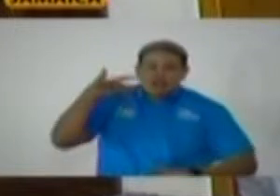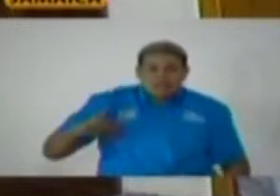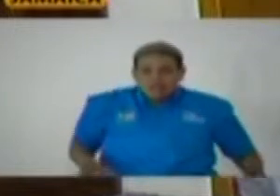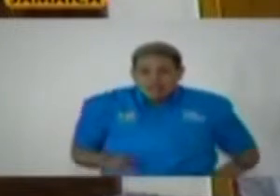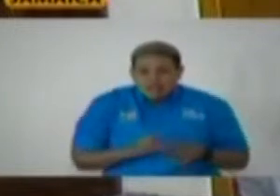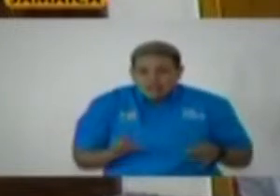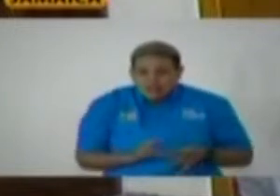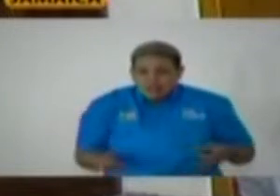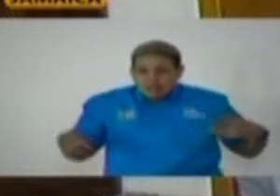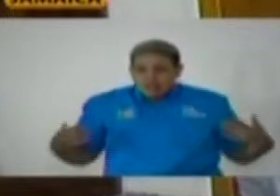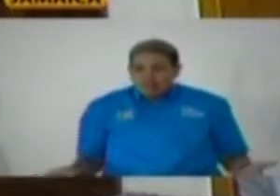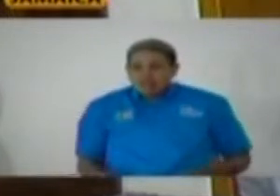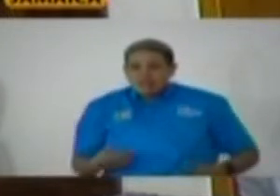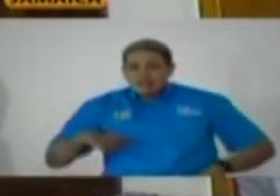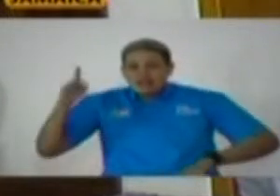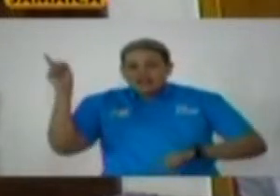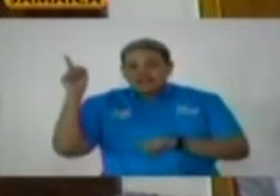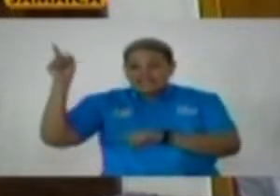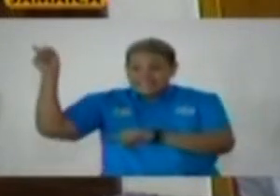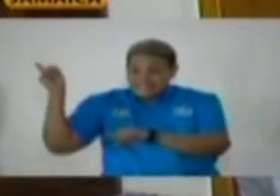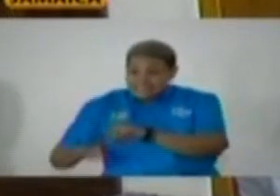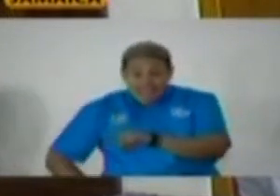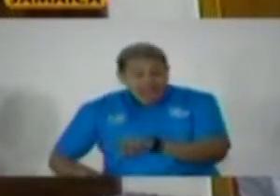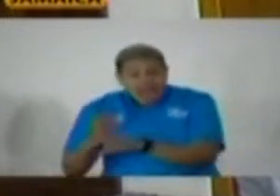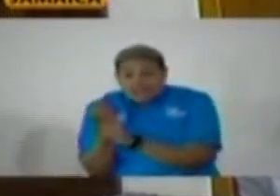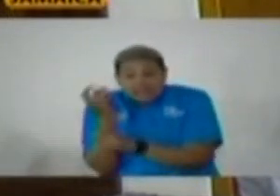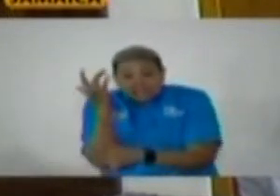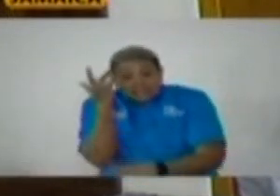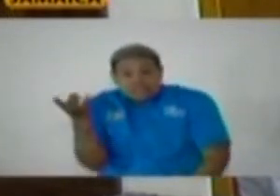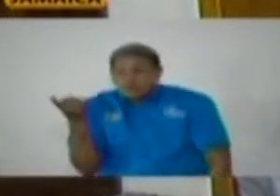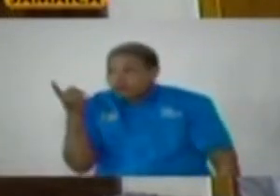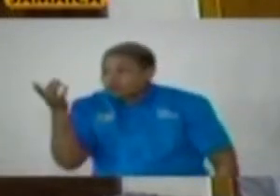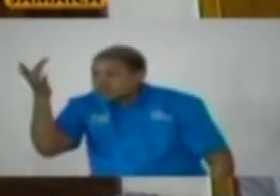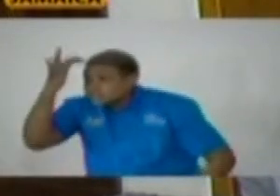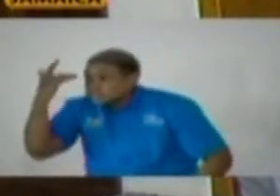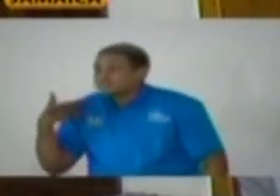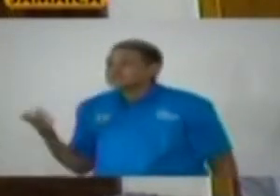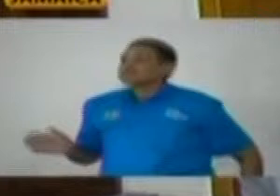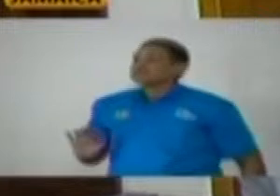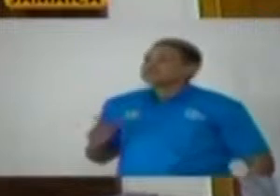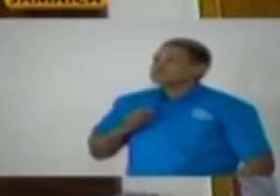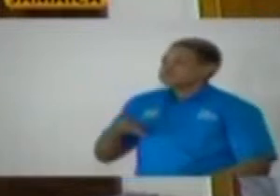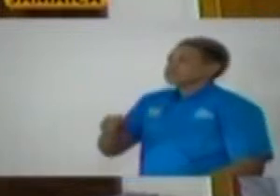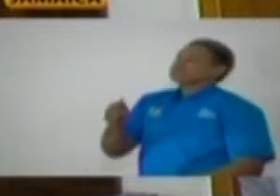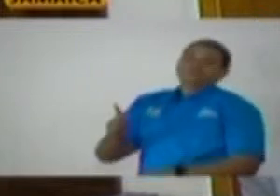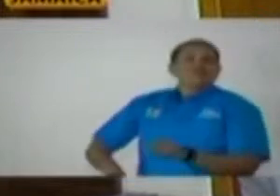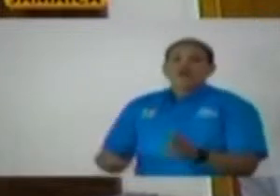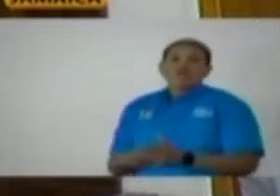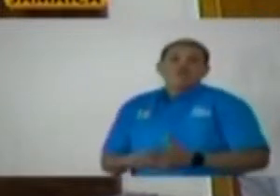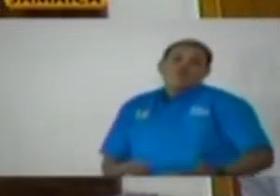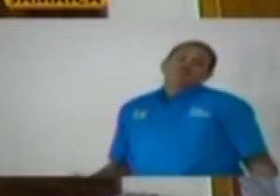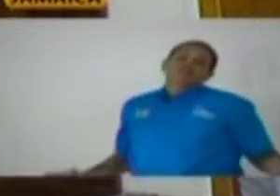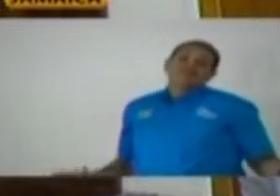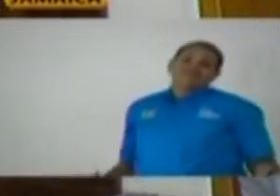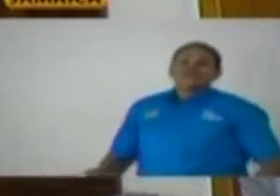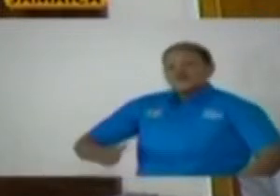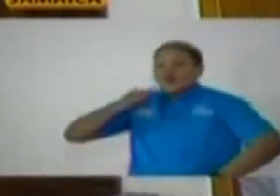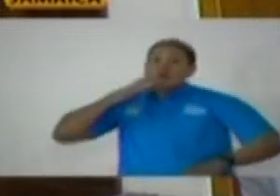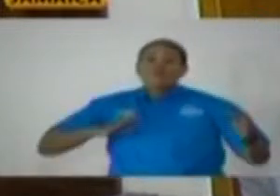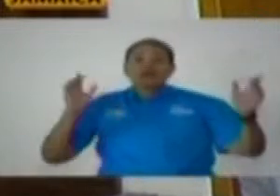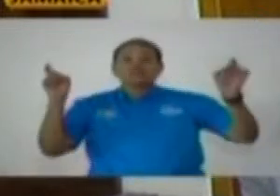But I'm saying they can't get sick because they won't be able to afford it. So, Madam Speaker, if